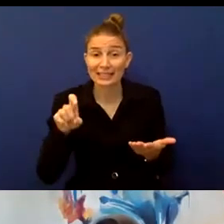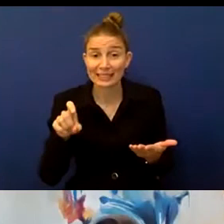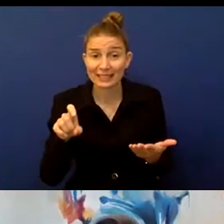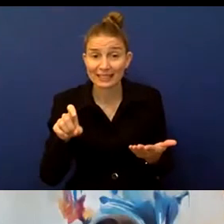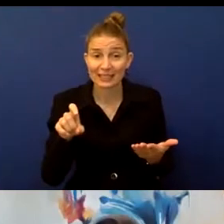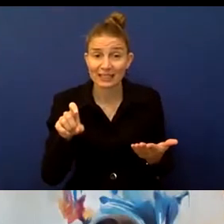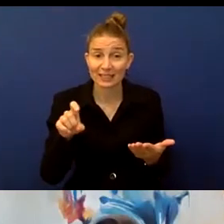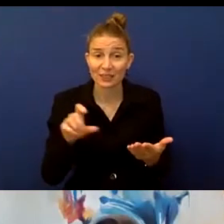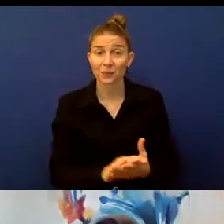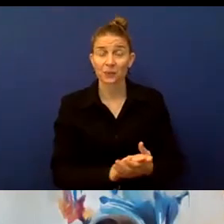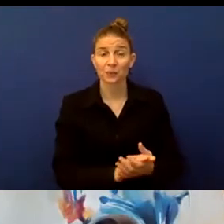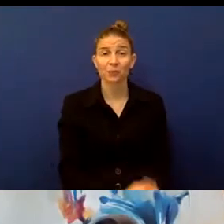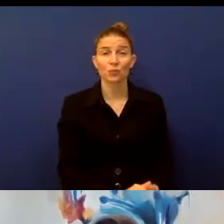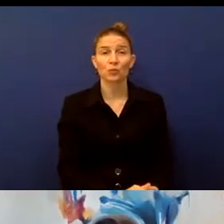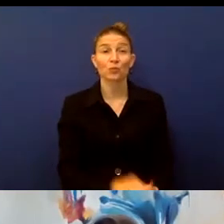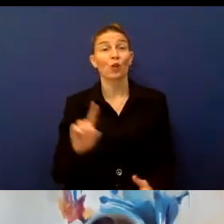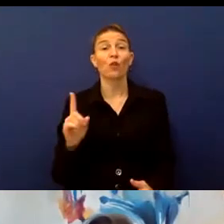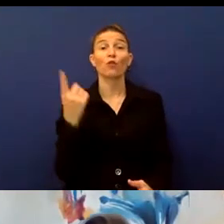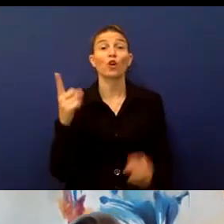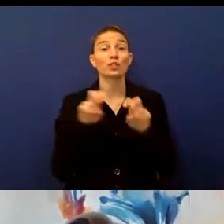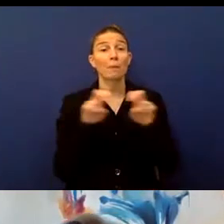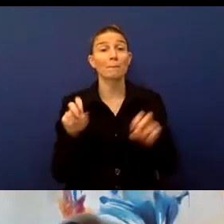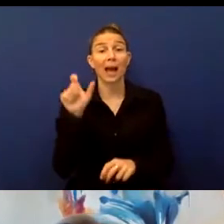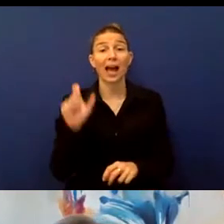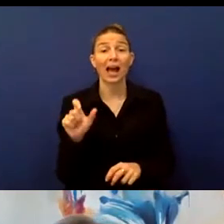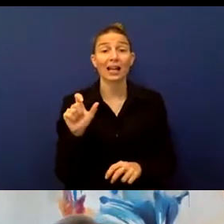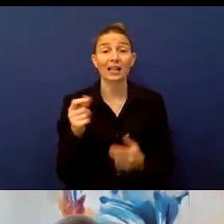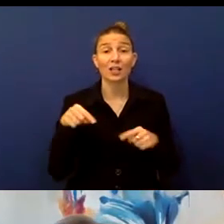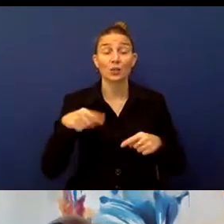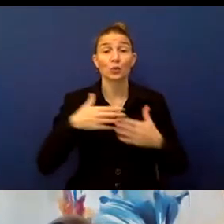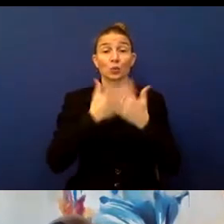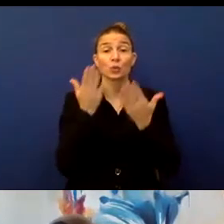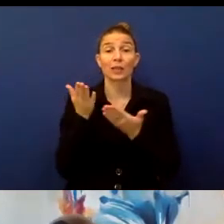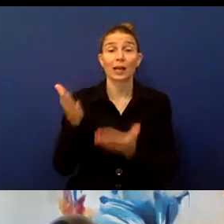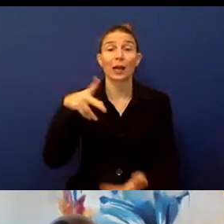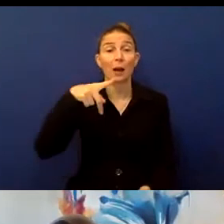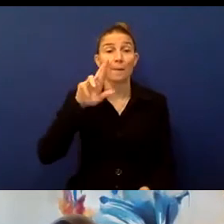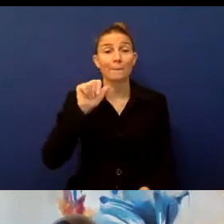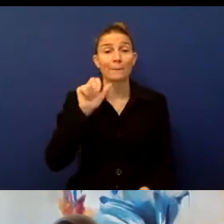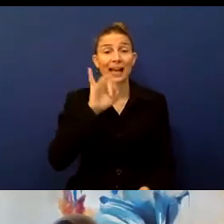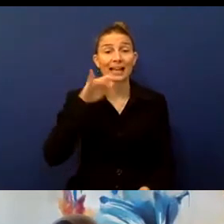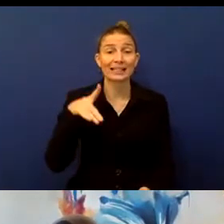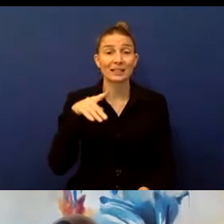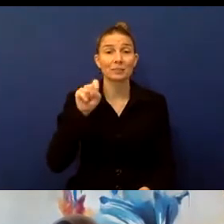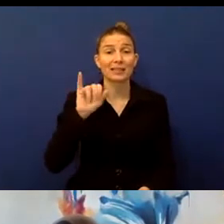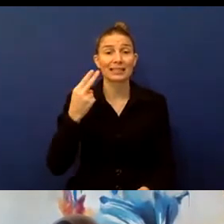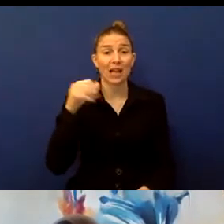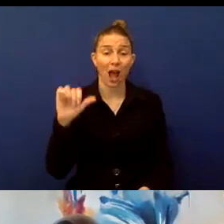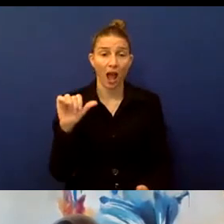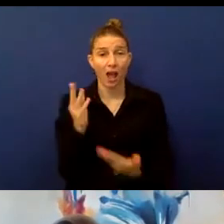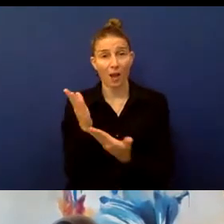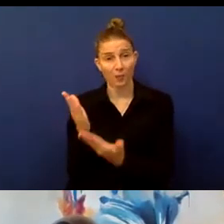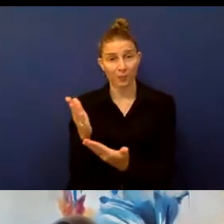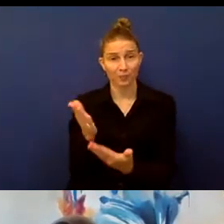So our first panelist today will be Pradeep Sinha